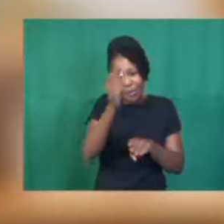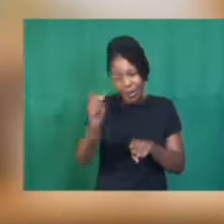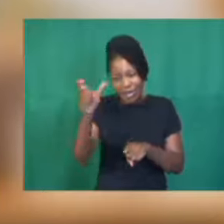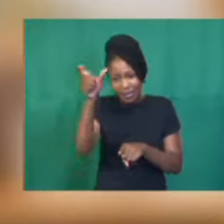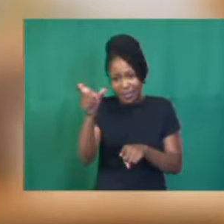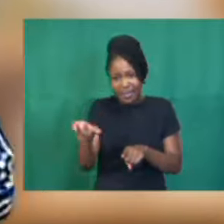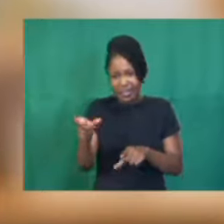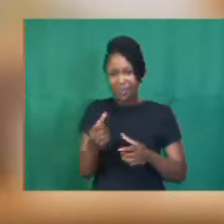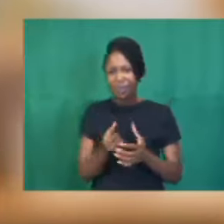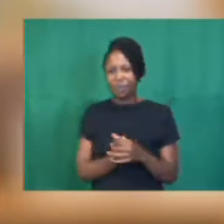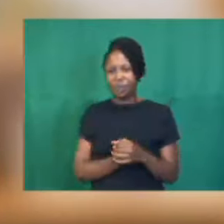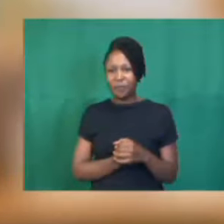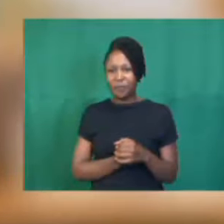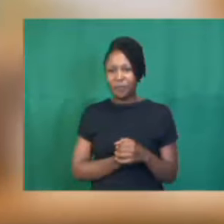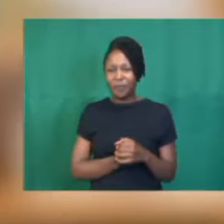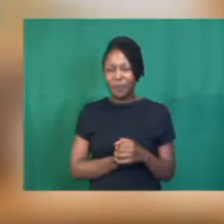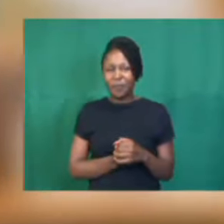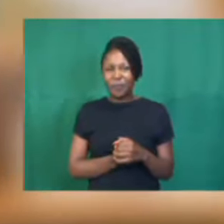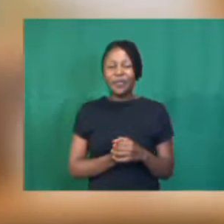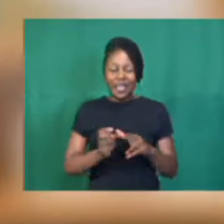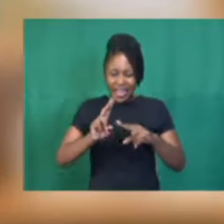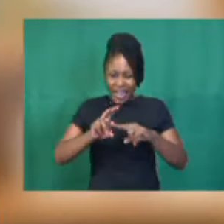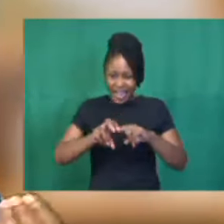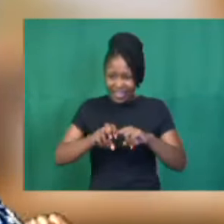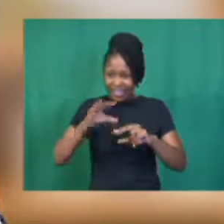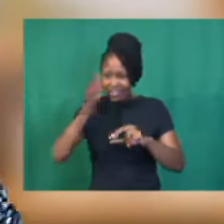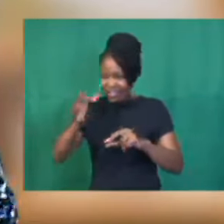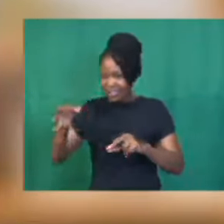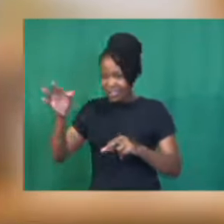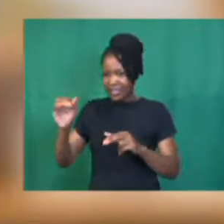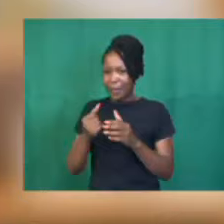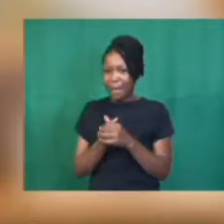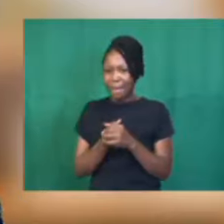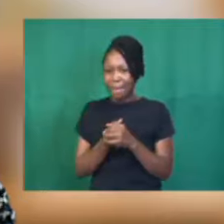here. Then moving to the next sentence, my